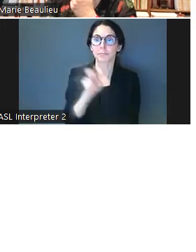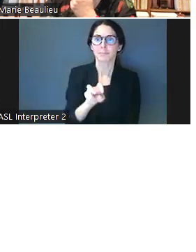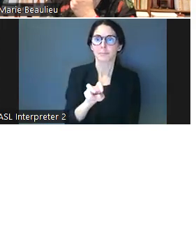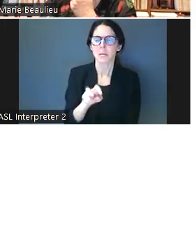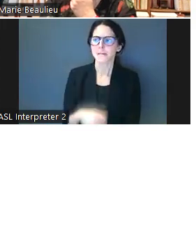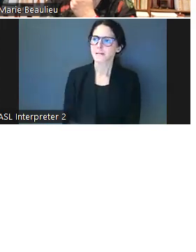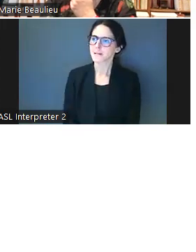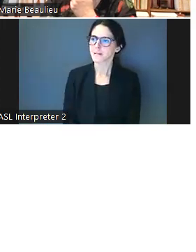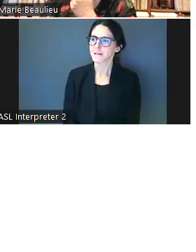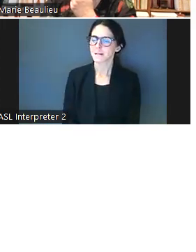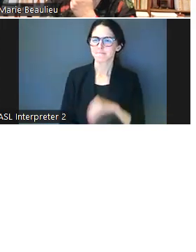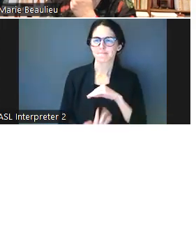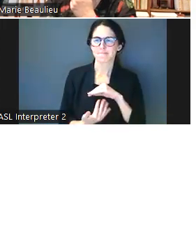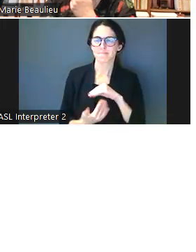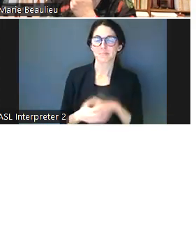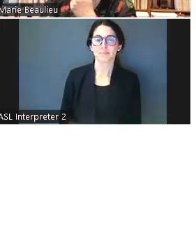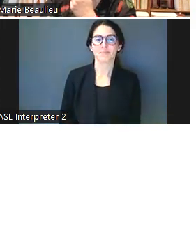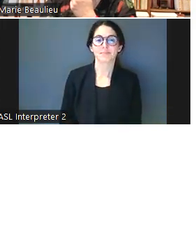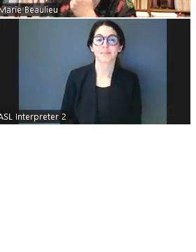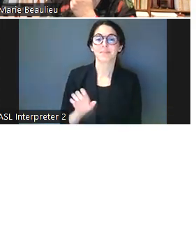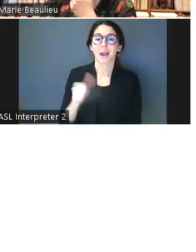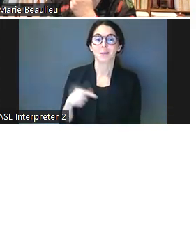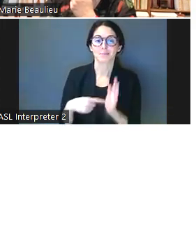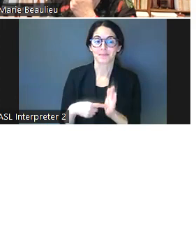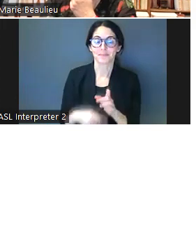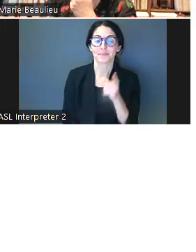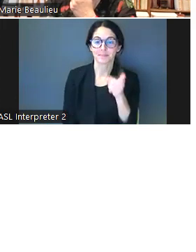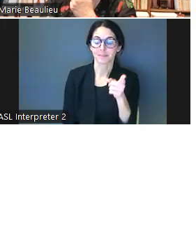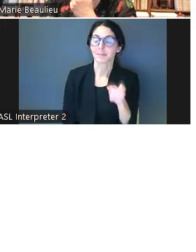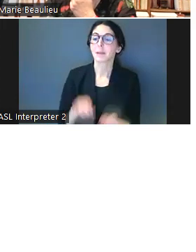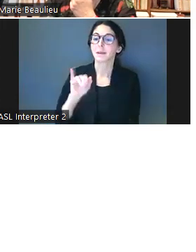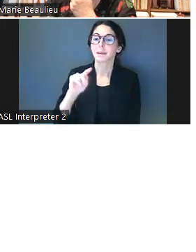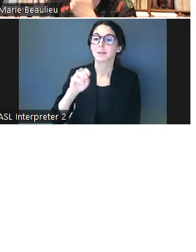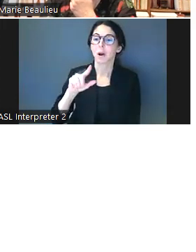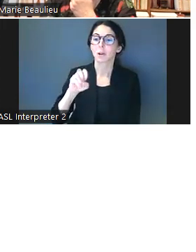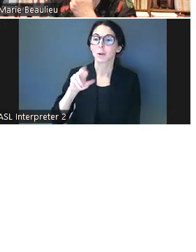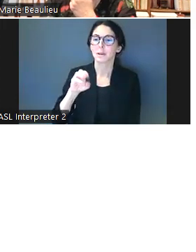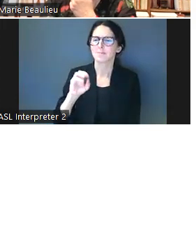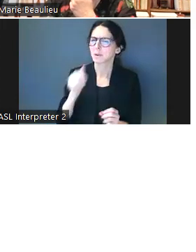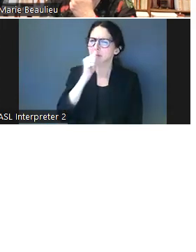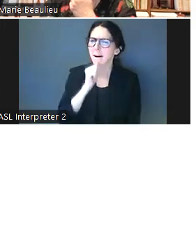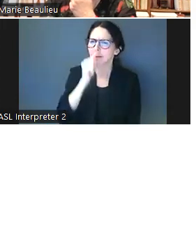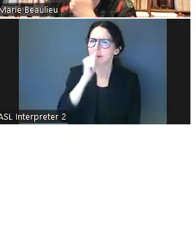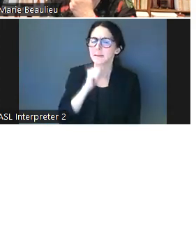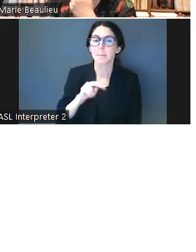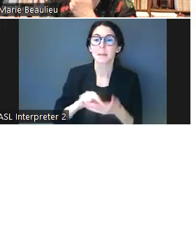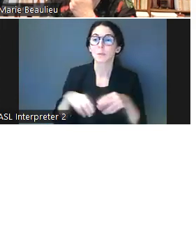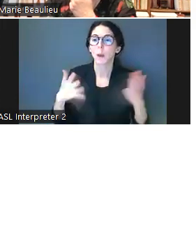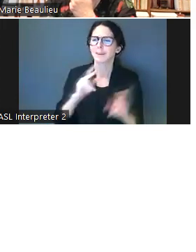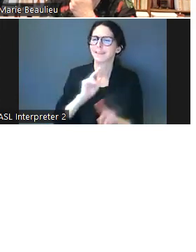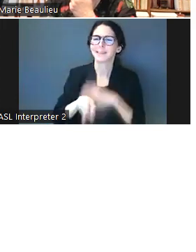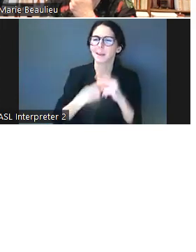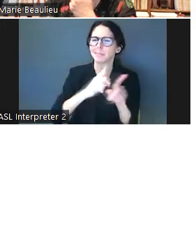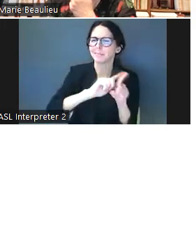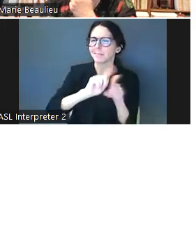Considering the examples reported in the Gift and Residence program, intolerance between residents refers to all types of relationships